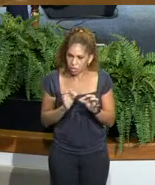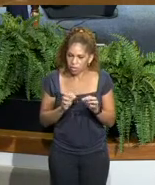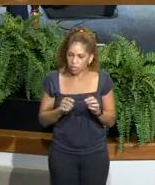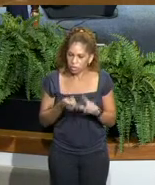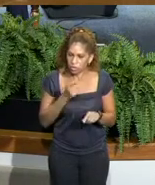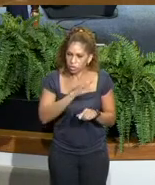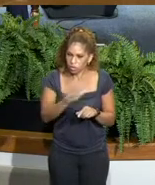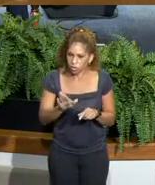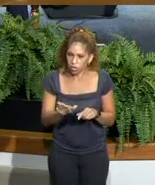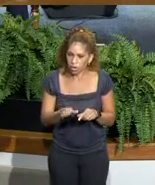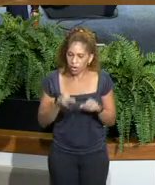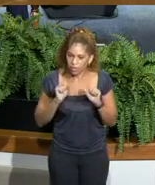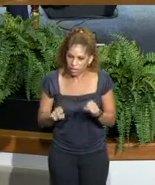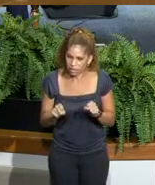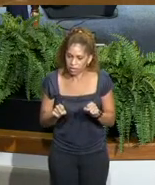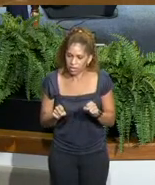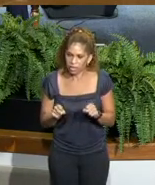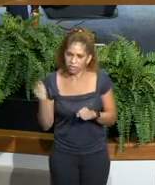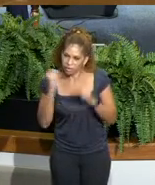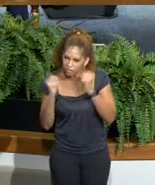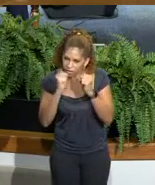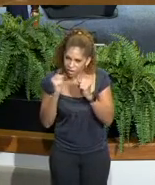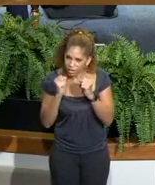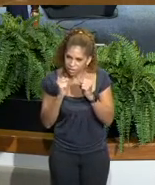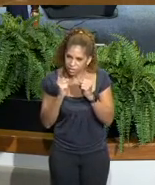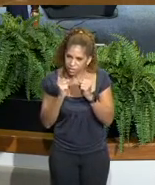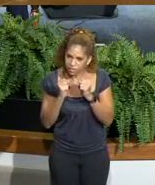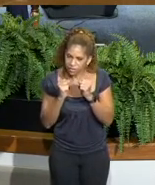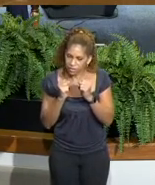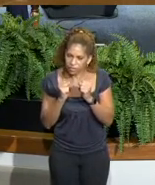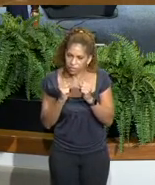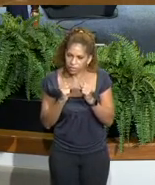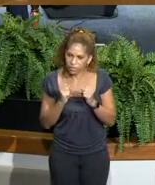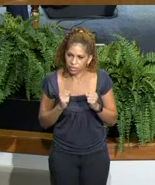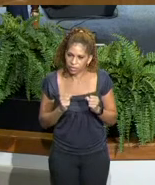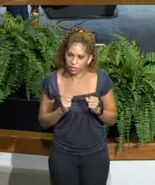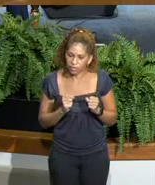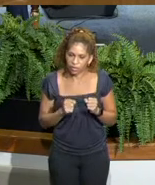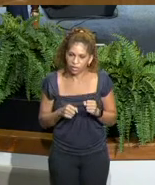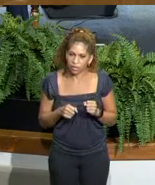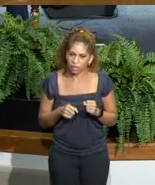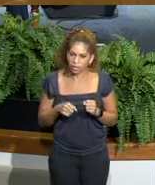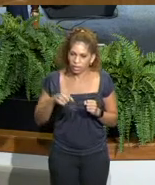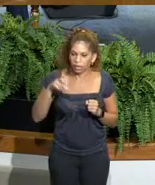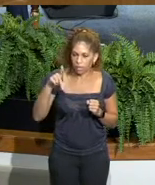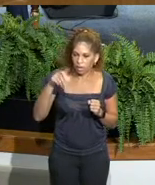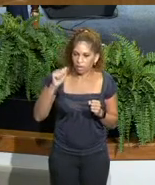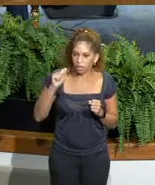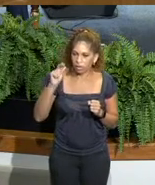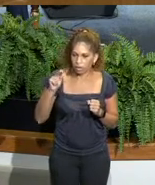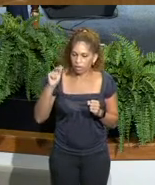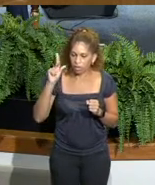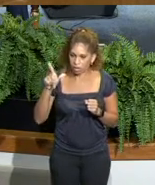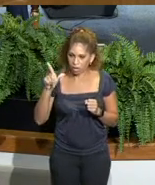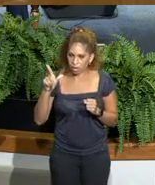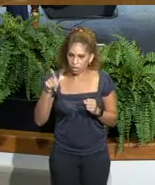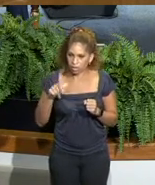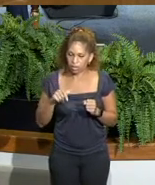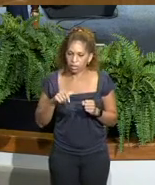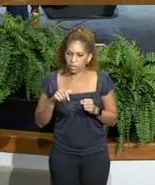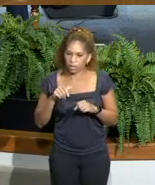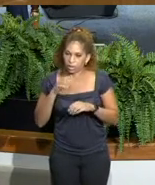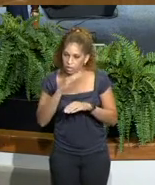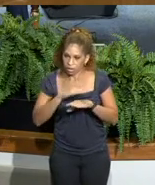ability to sustain a fight when you're facing what Paul Tillich called the very threat of